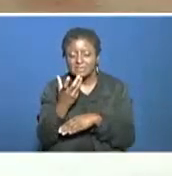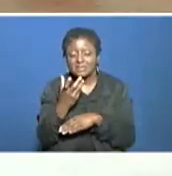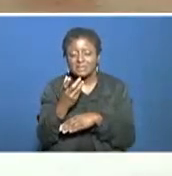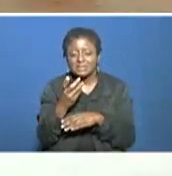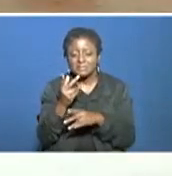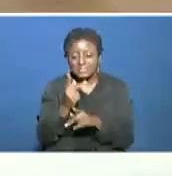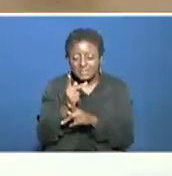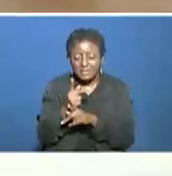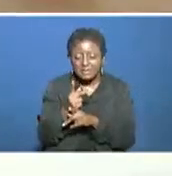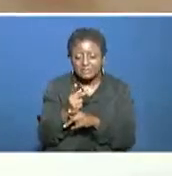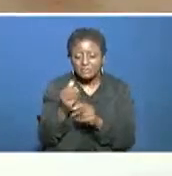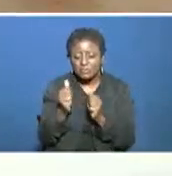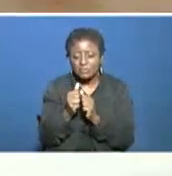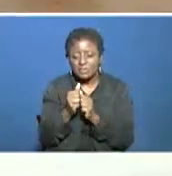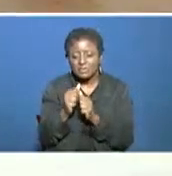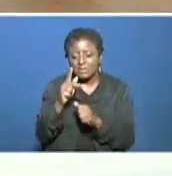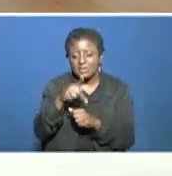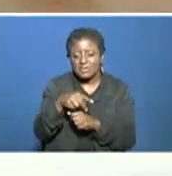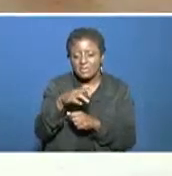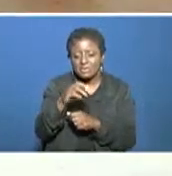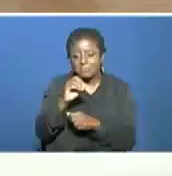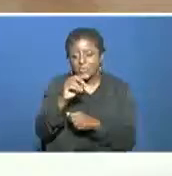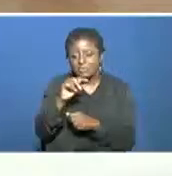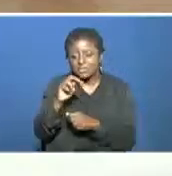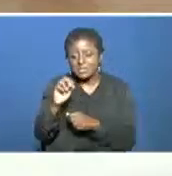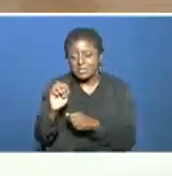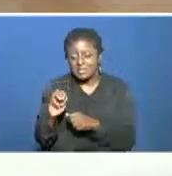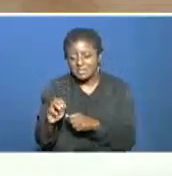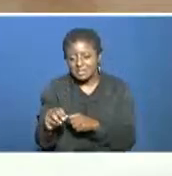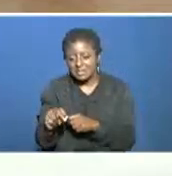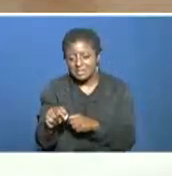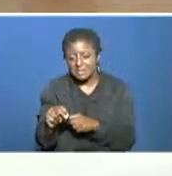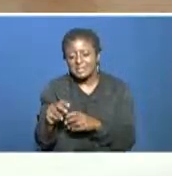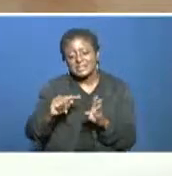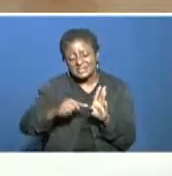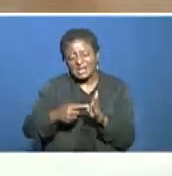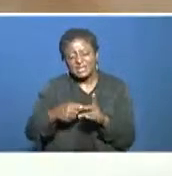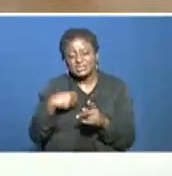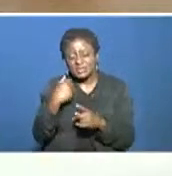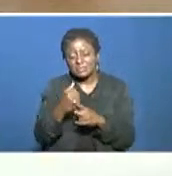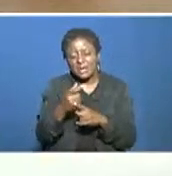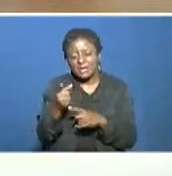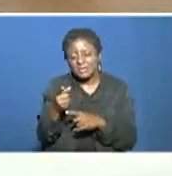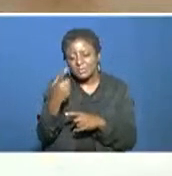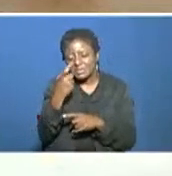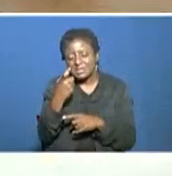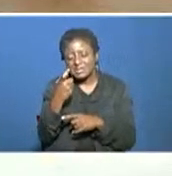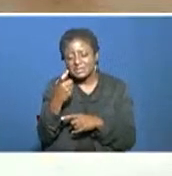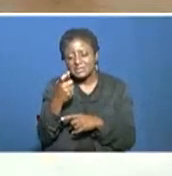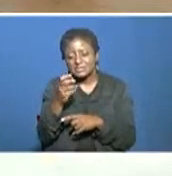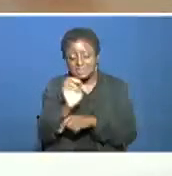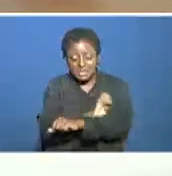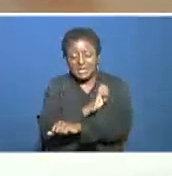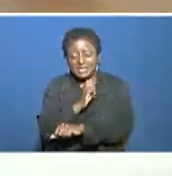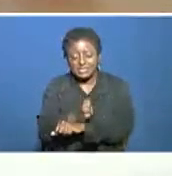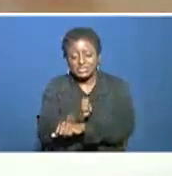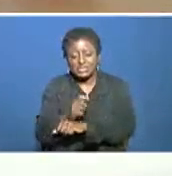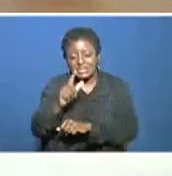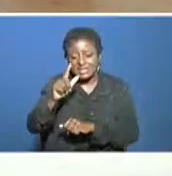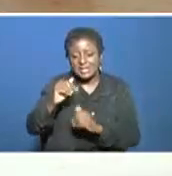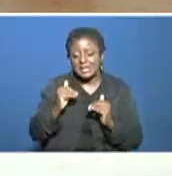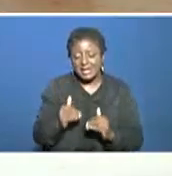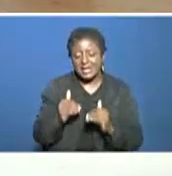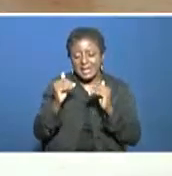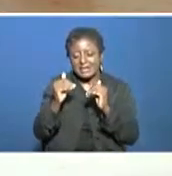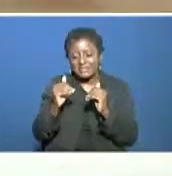stuff. It starts to take a toll on you in these last weeks because your energy levels are low. But this is the time when you really got to